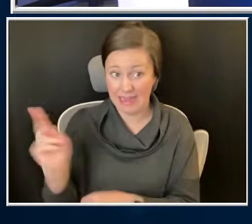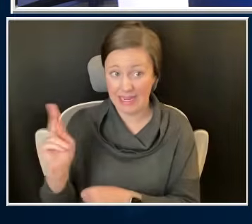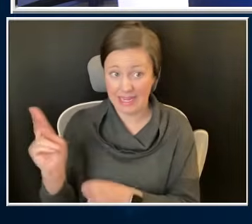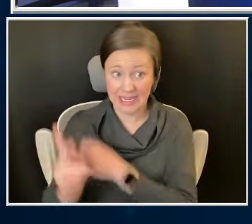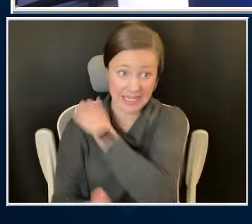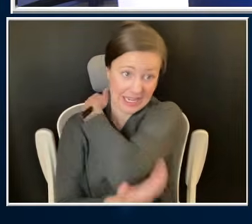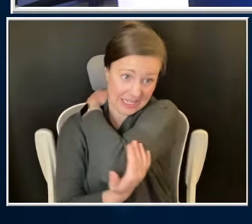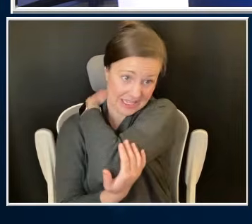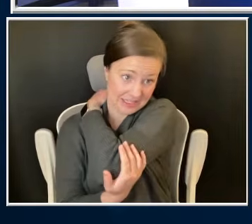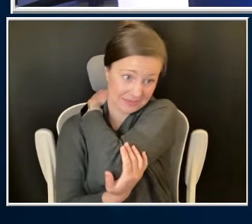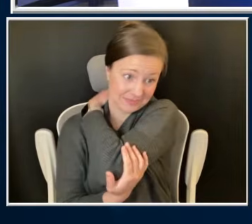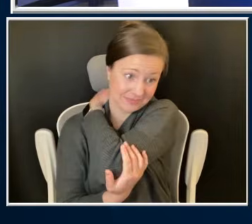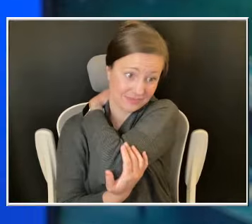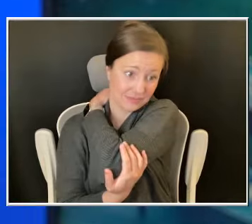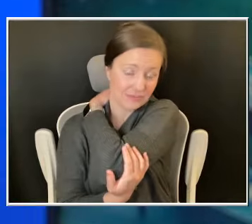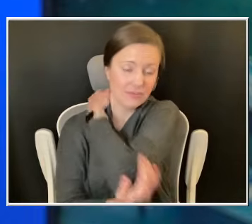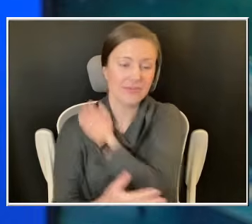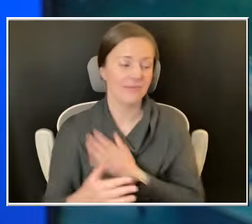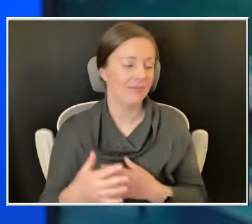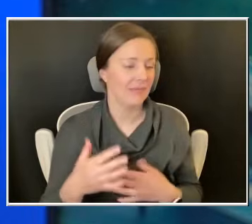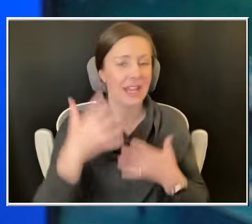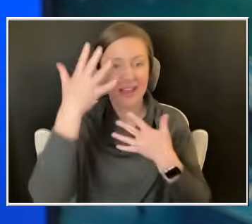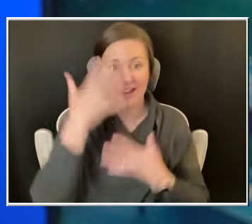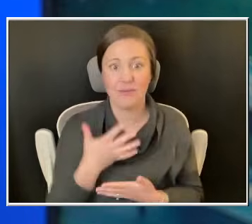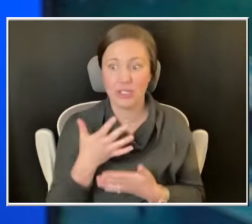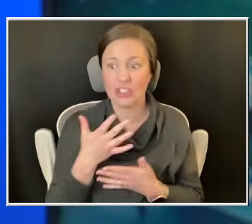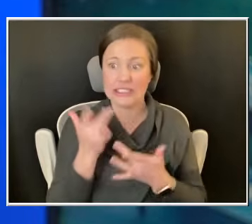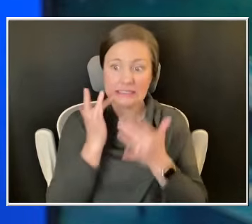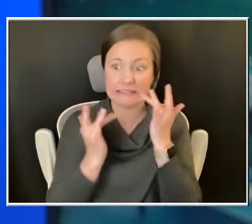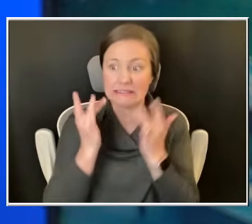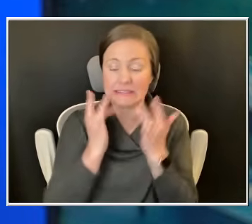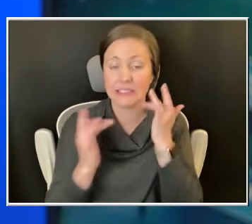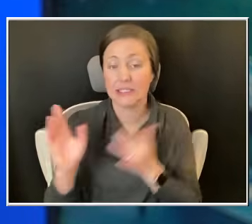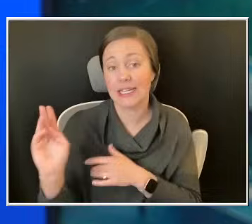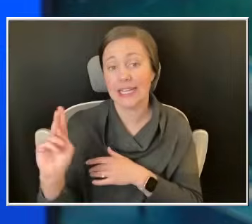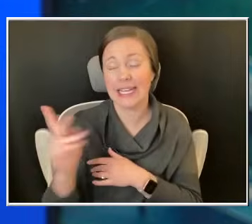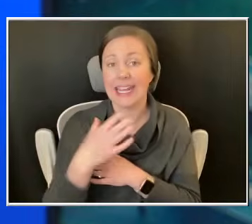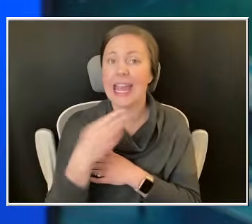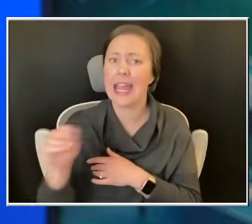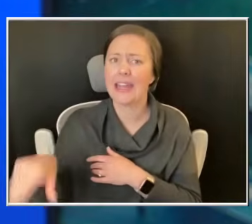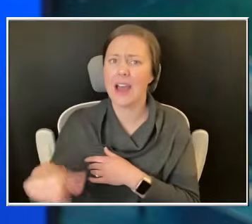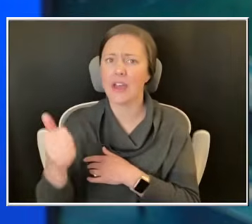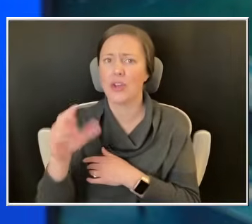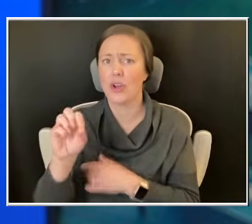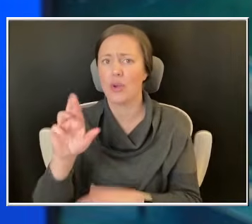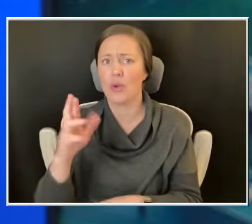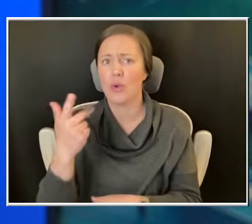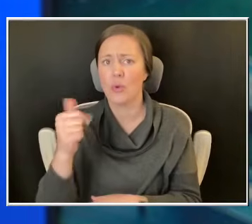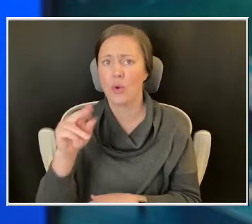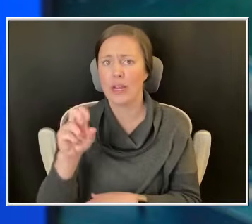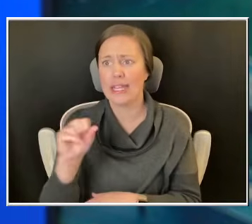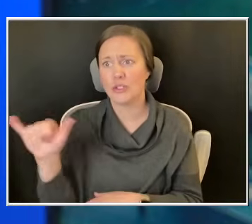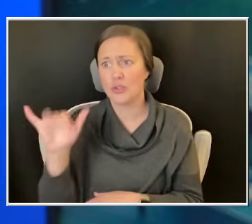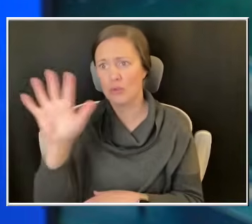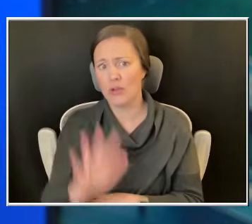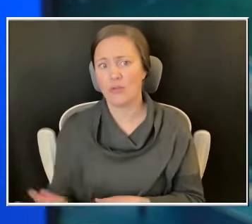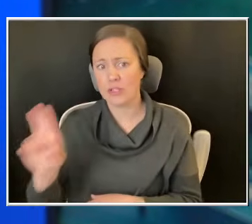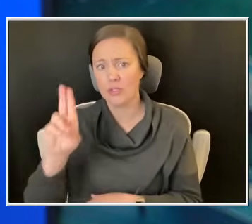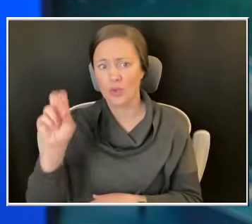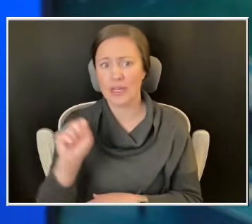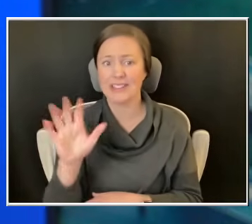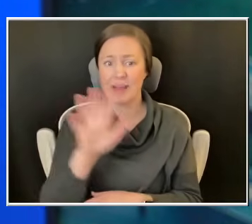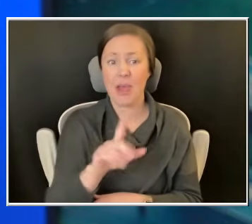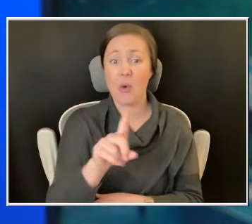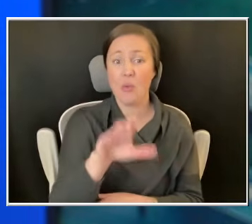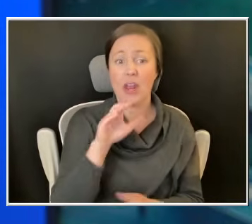Unfortunately, there's a shortage of kidneys and other solid organs across the United States. About 100,000 people at any given time